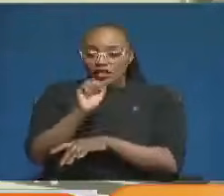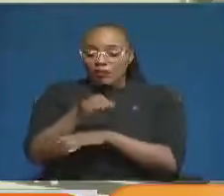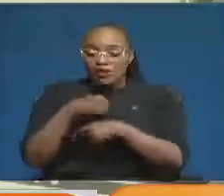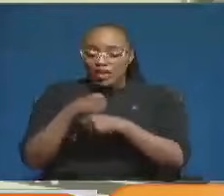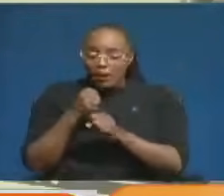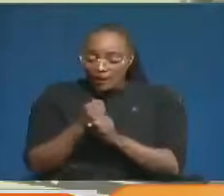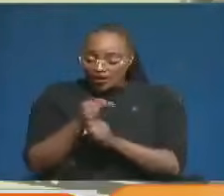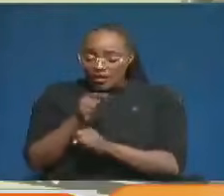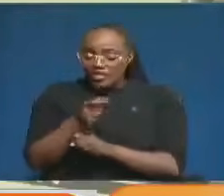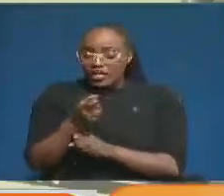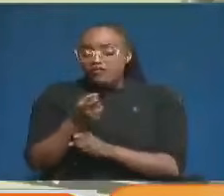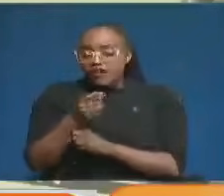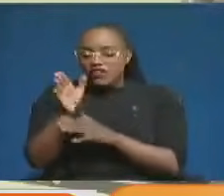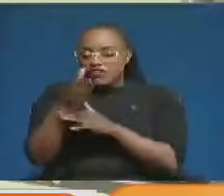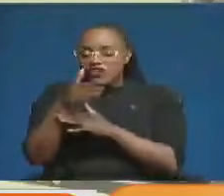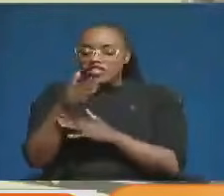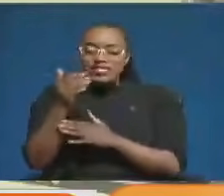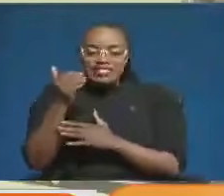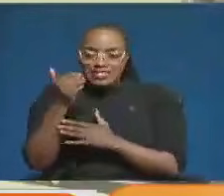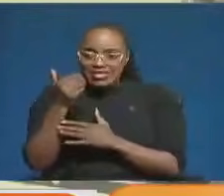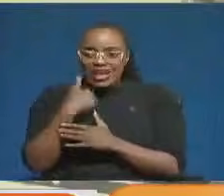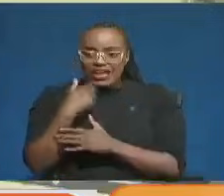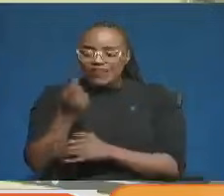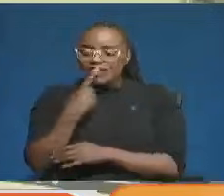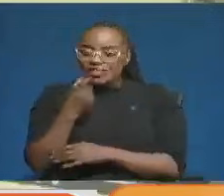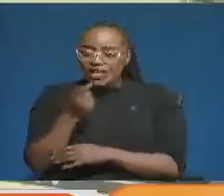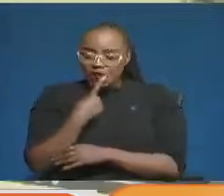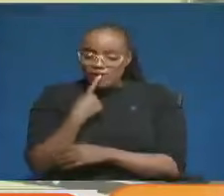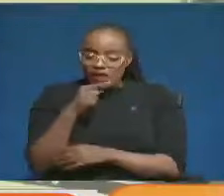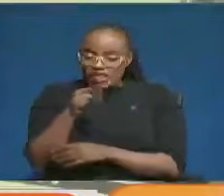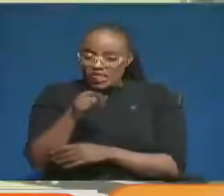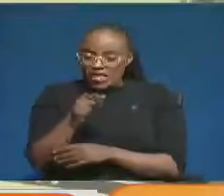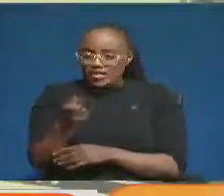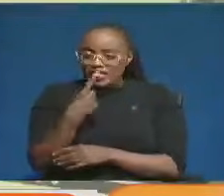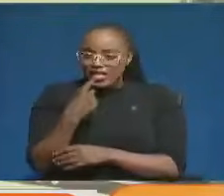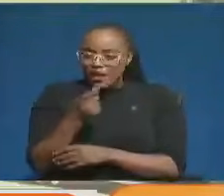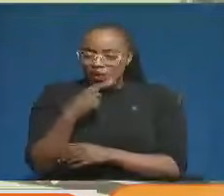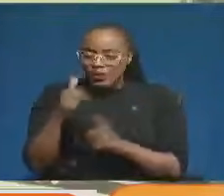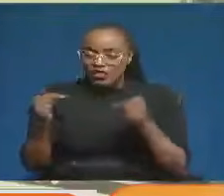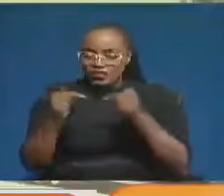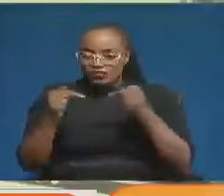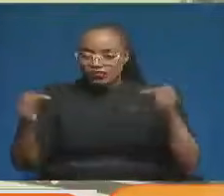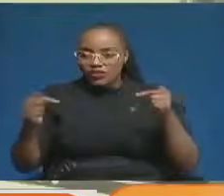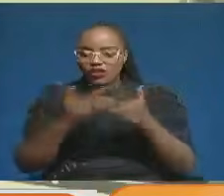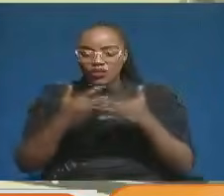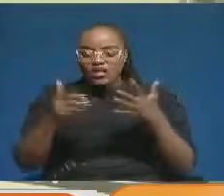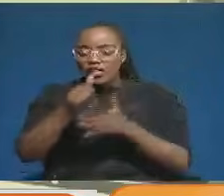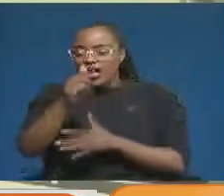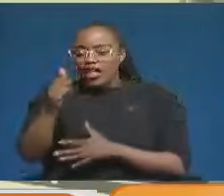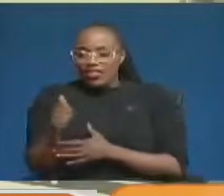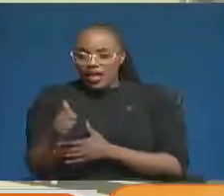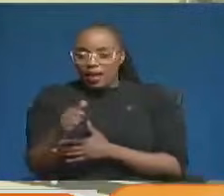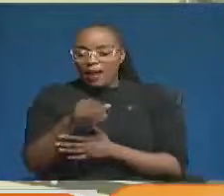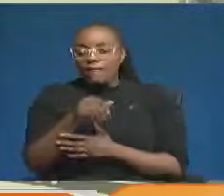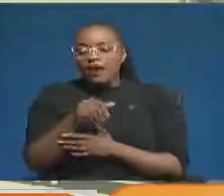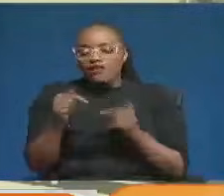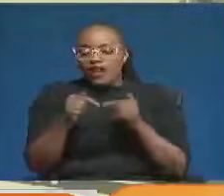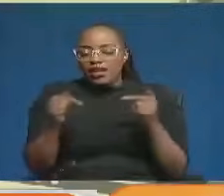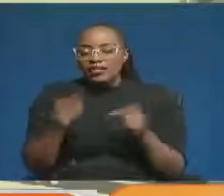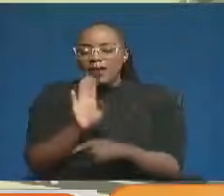fish kills. Because you're reading to these microorganisms being resistant to any